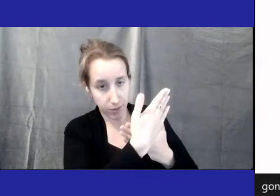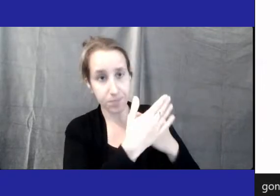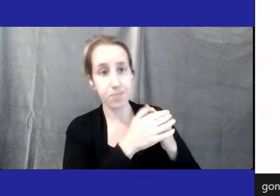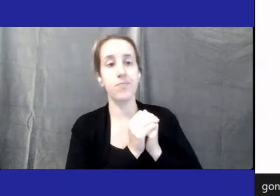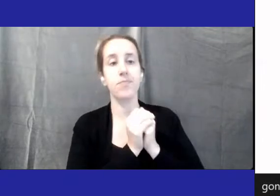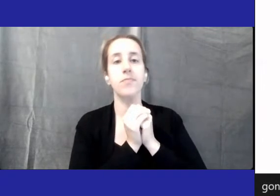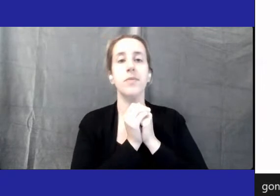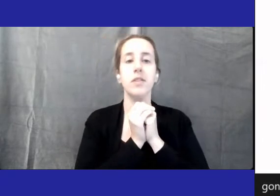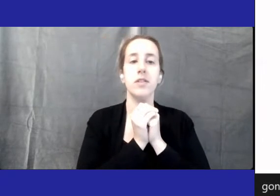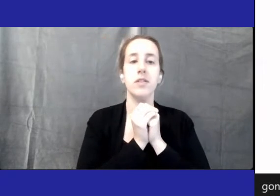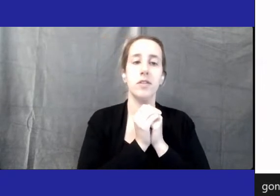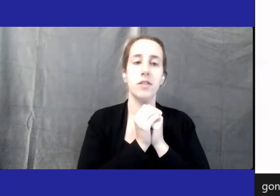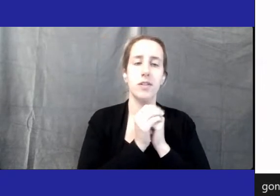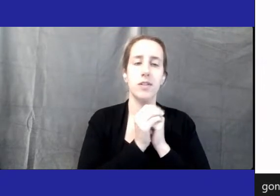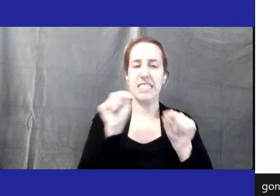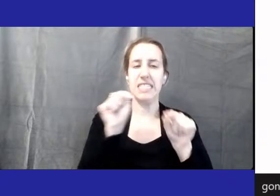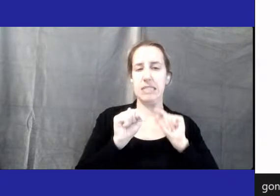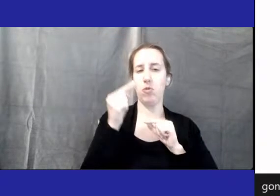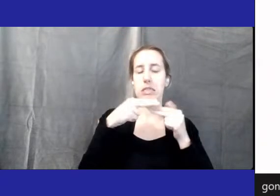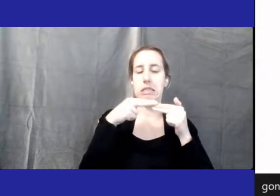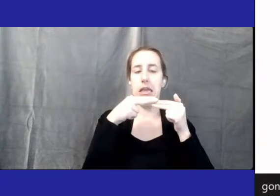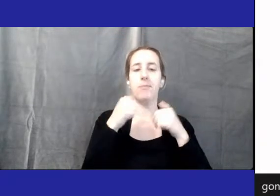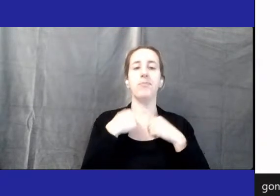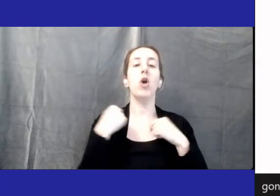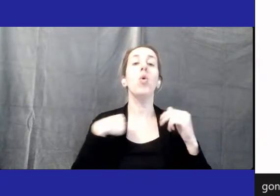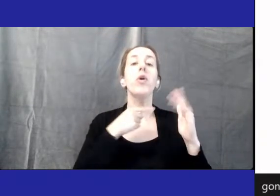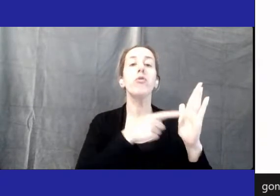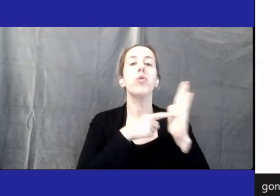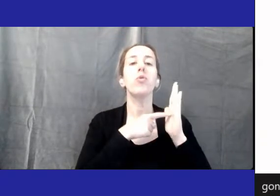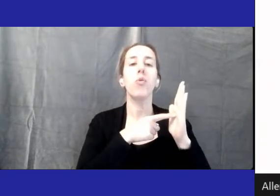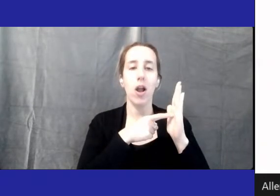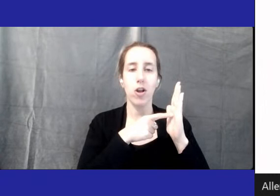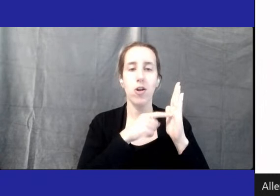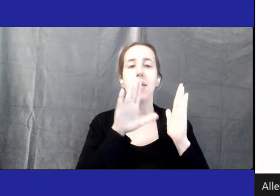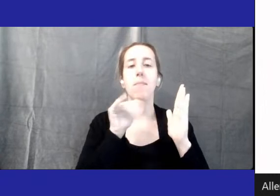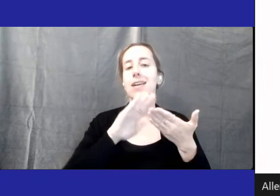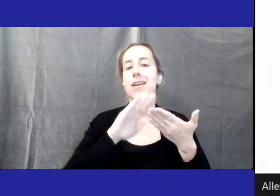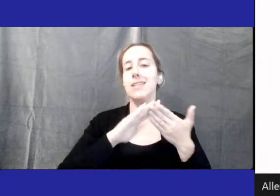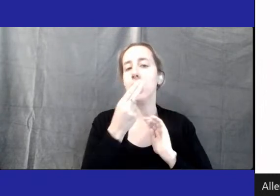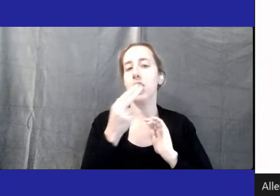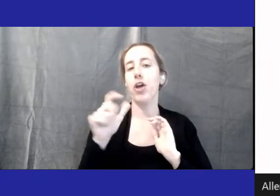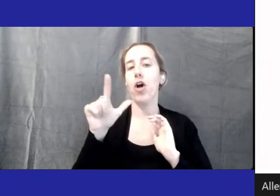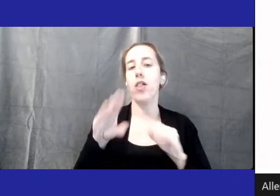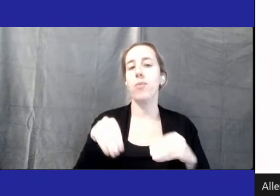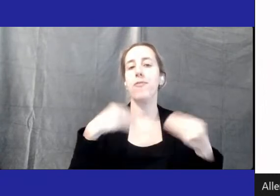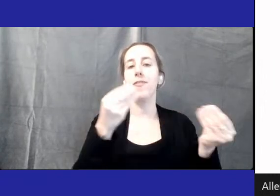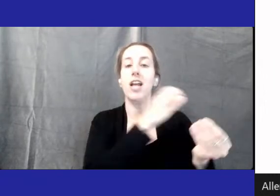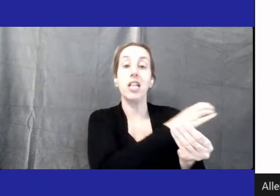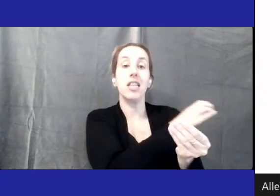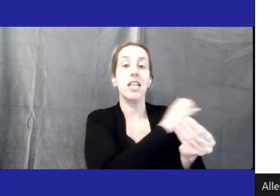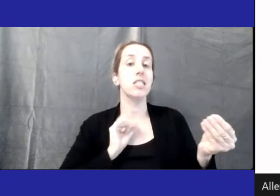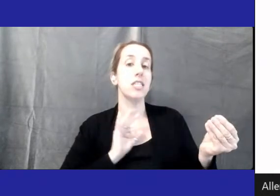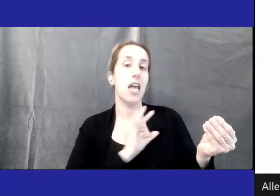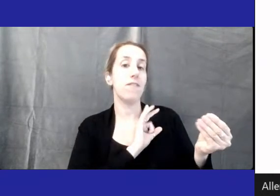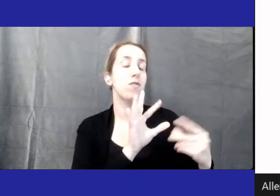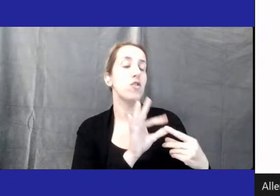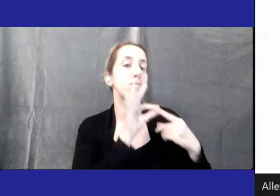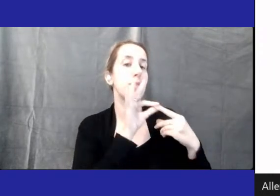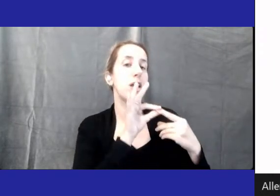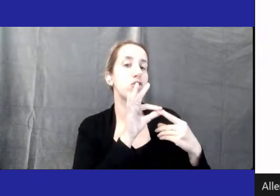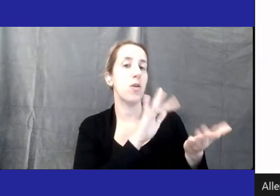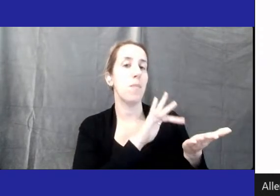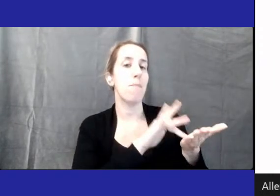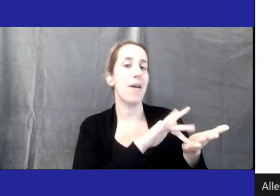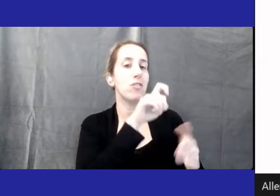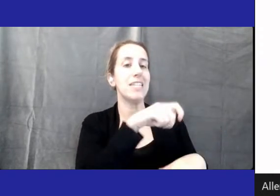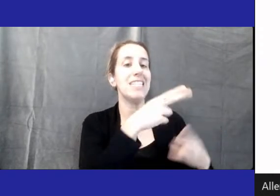please back one slide. Thank you. So we're required by City Hall to provide clinical staffing for special medical needs shelters, which is a part of New York